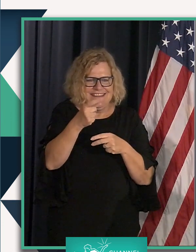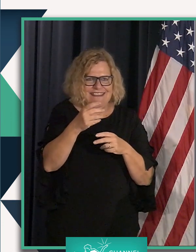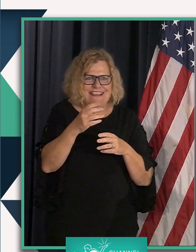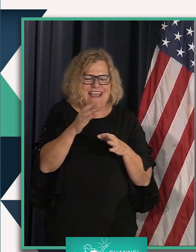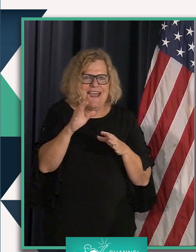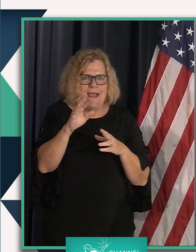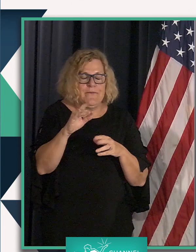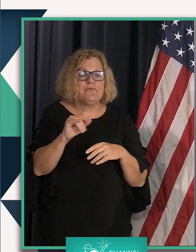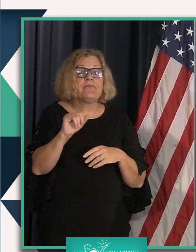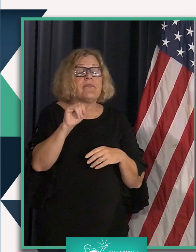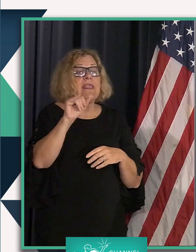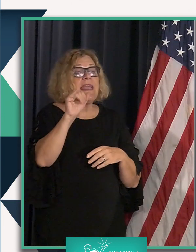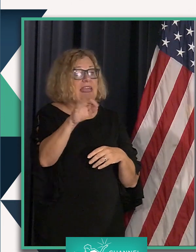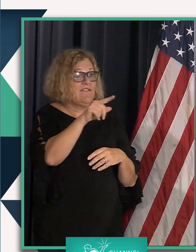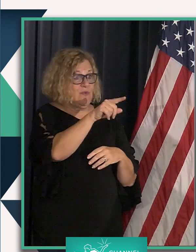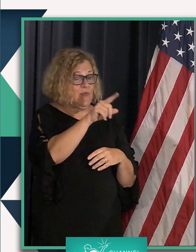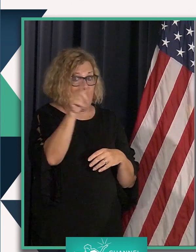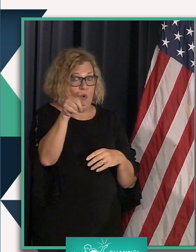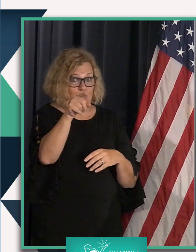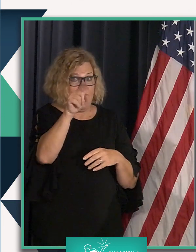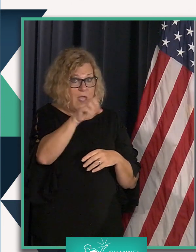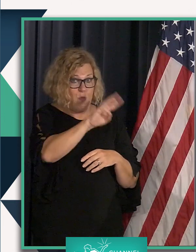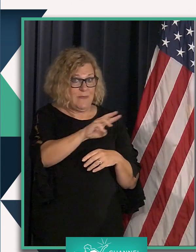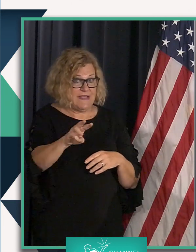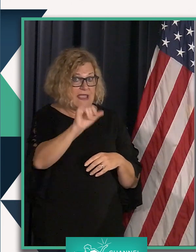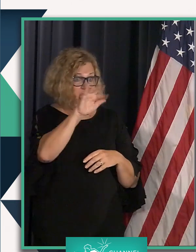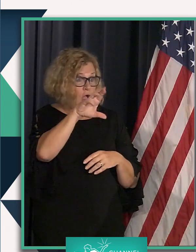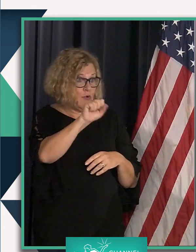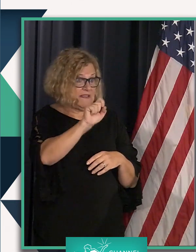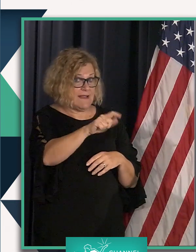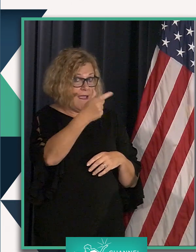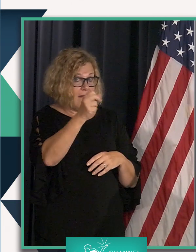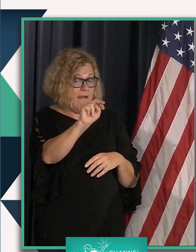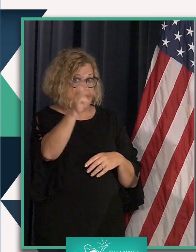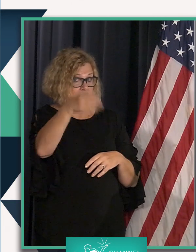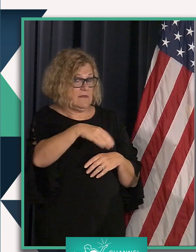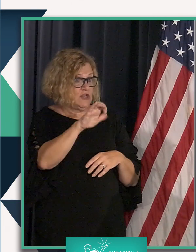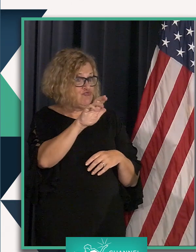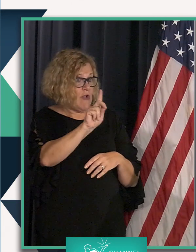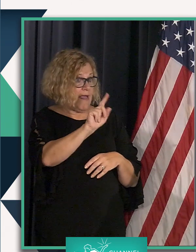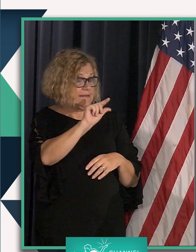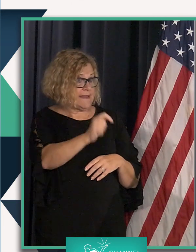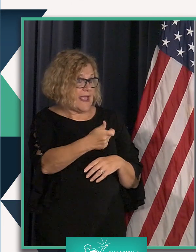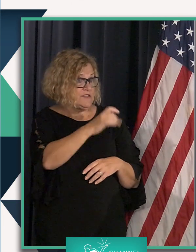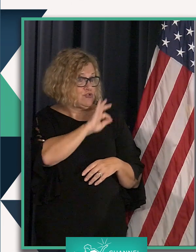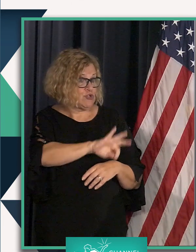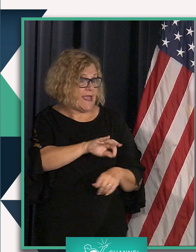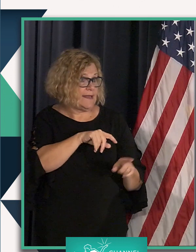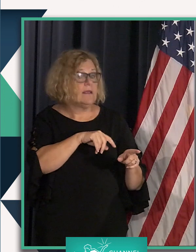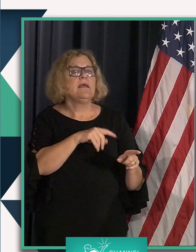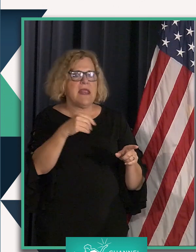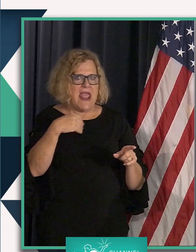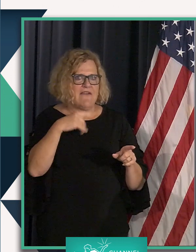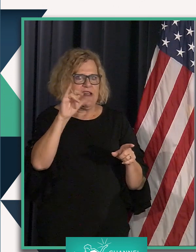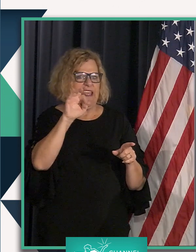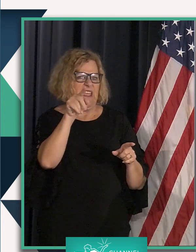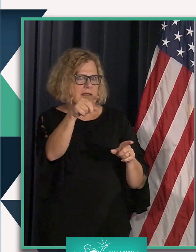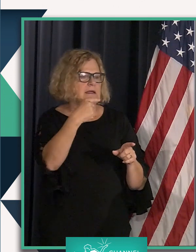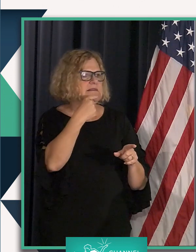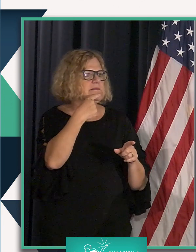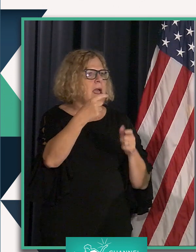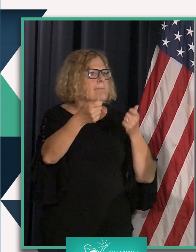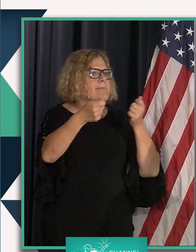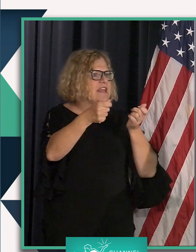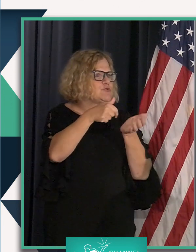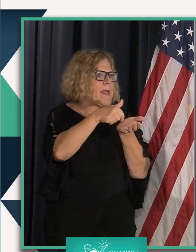So if you go to this website, irs.gov/child tax credit, there is a link there that says